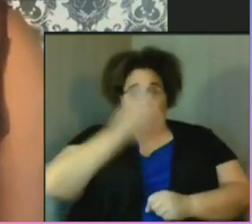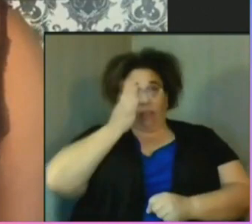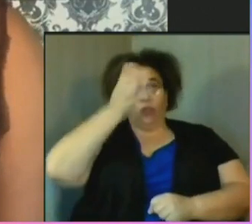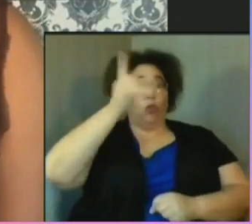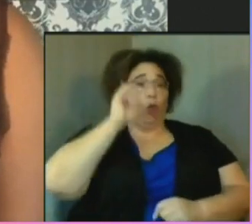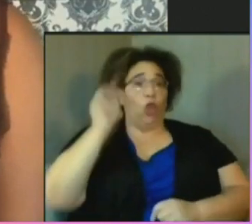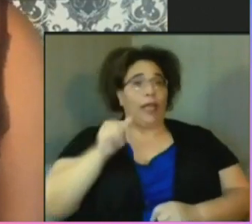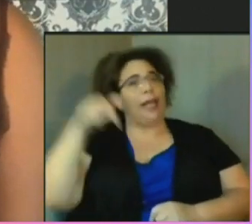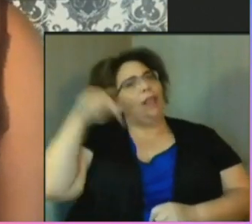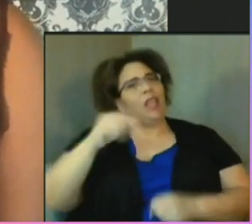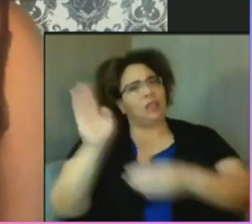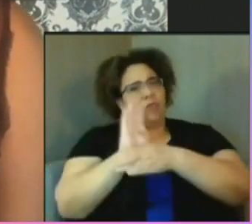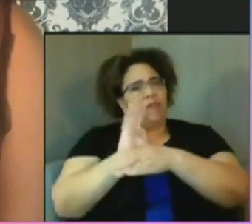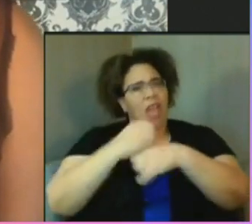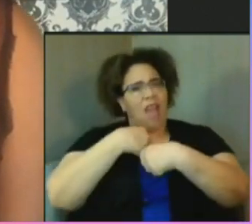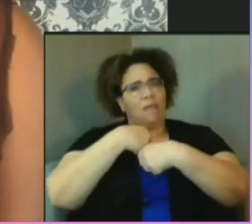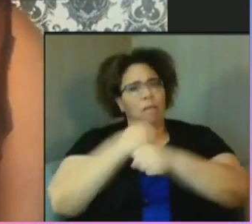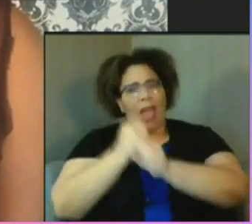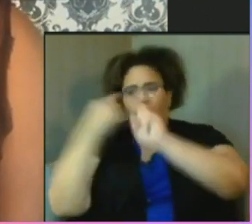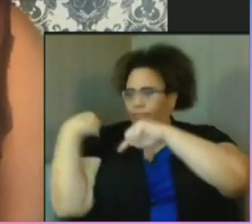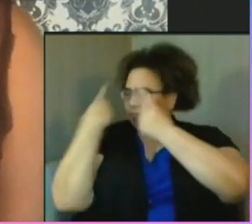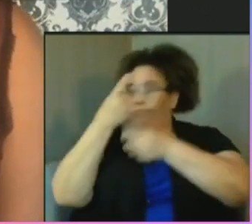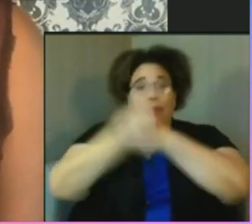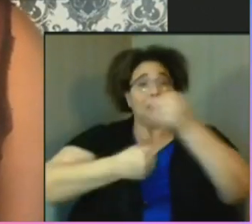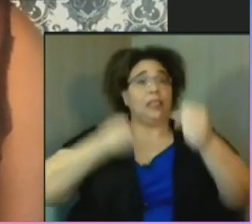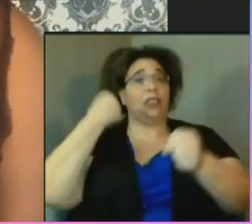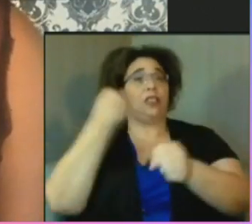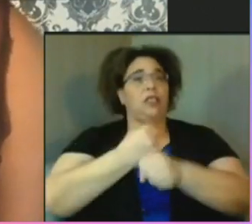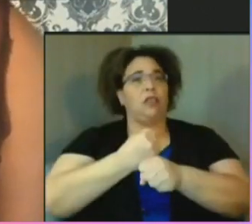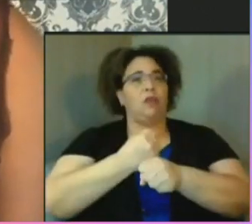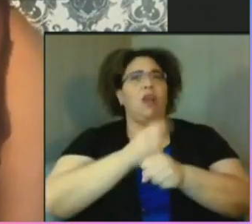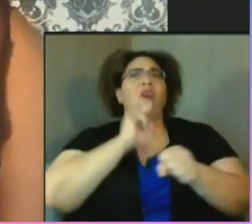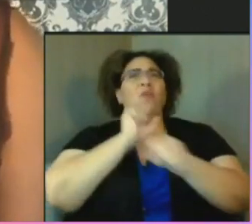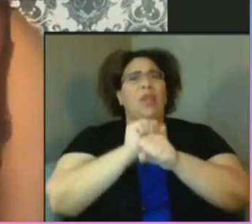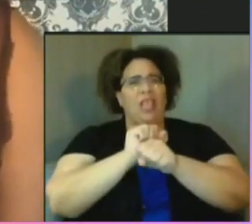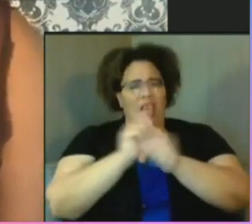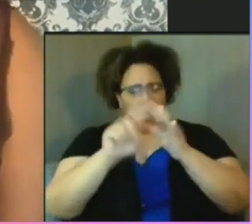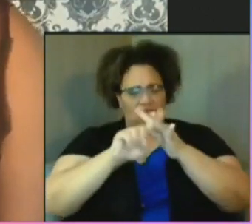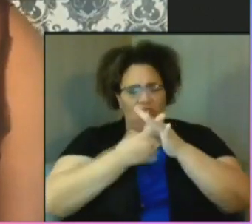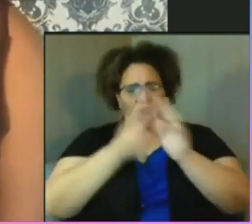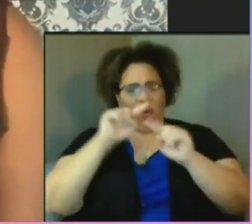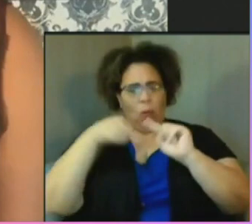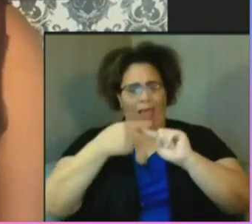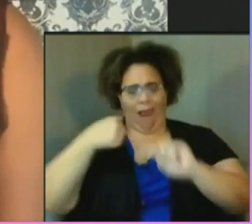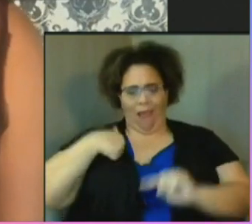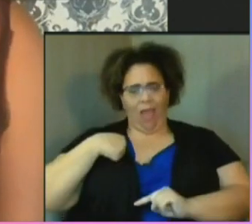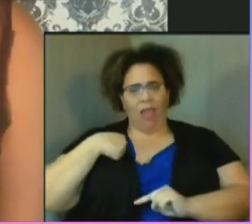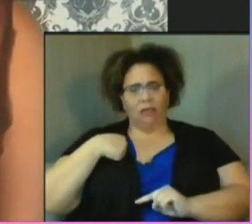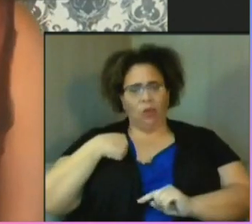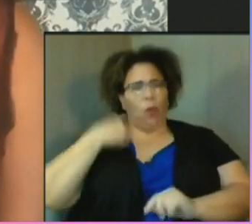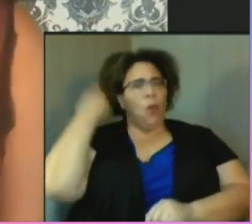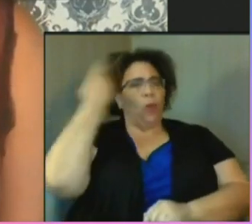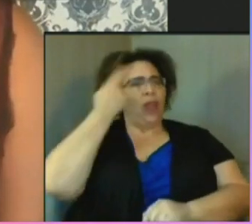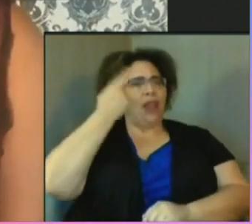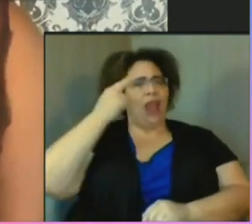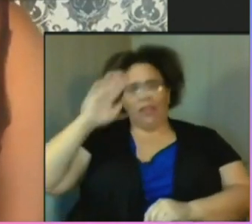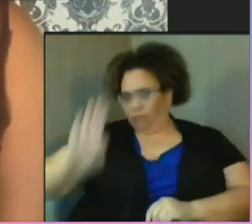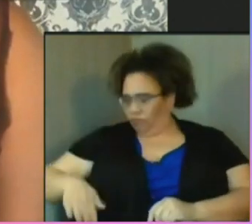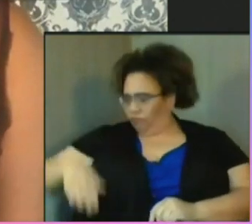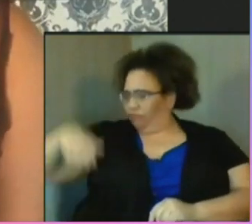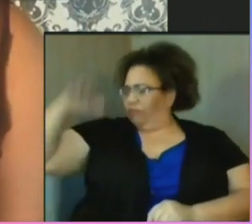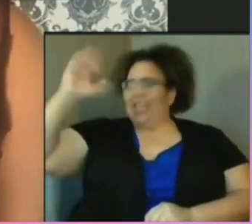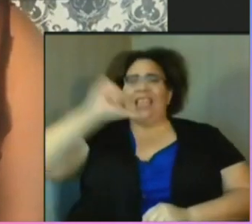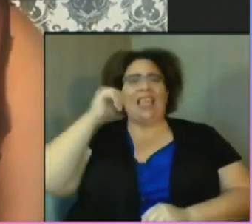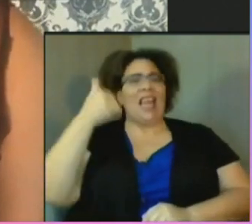for over a year, and it started when it occurred to me that I did not have as a child something, a gift